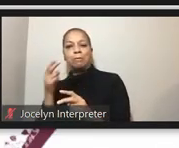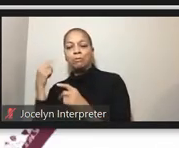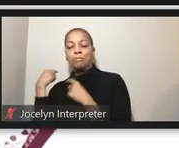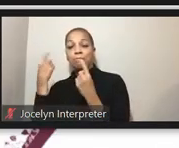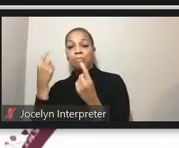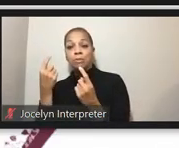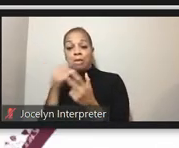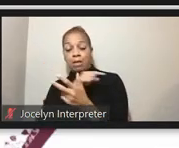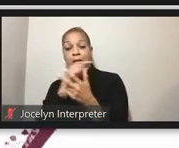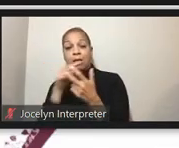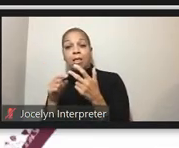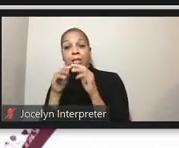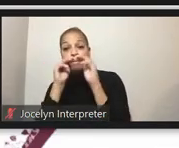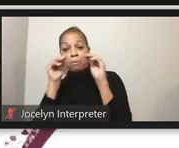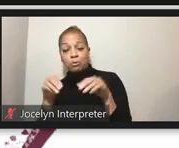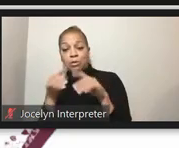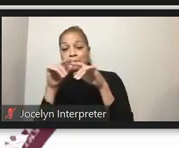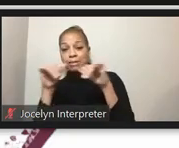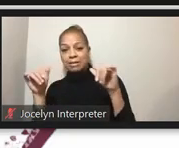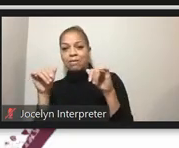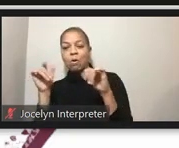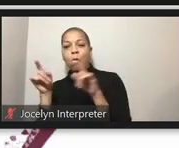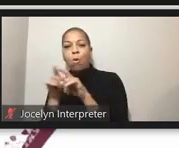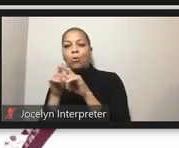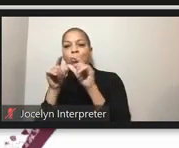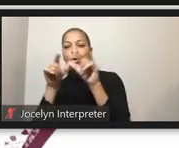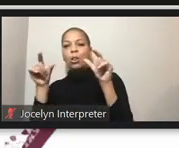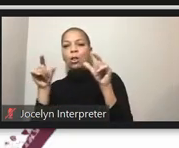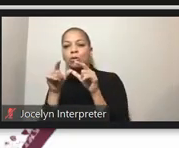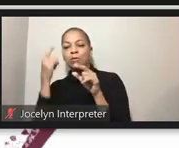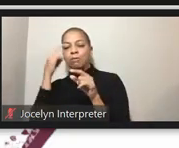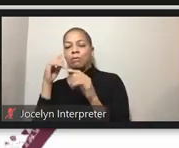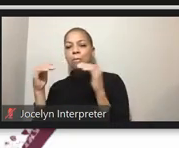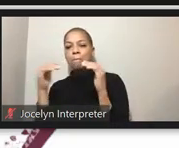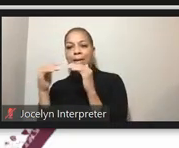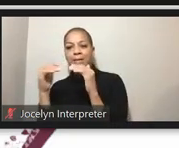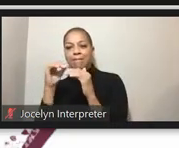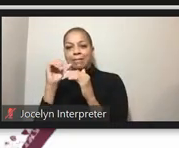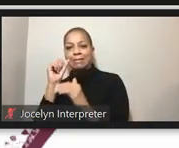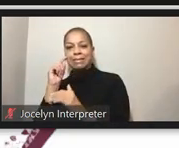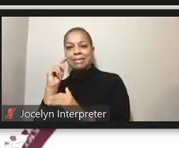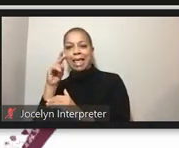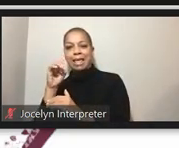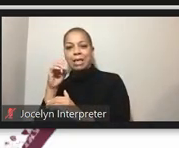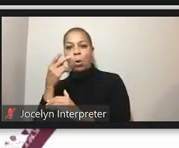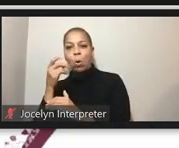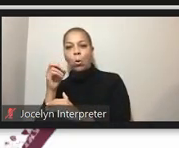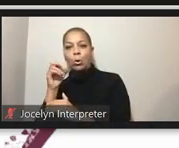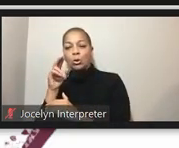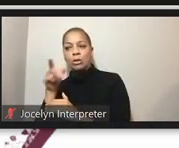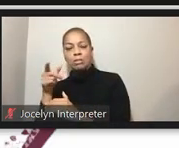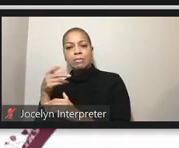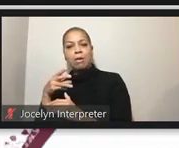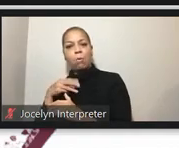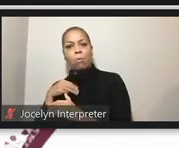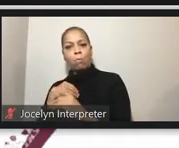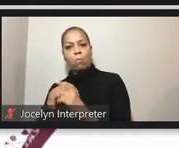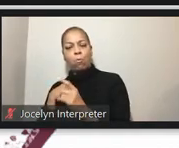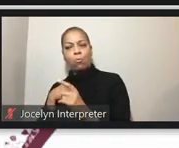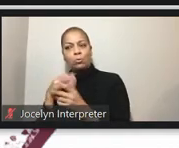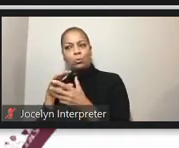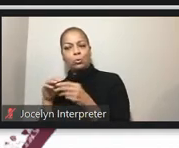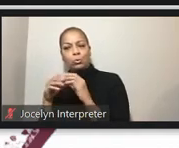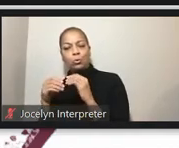the battle between stakeholders, those who claim ownership of a story, and the historic record take